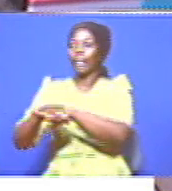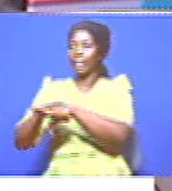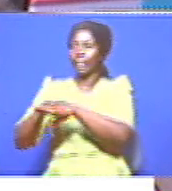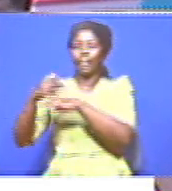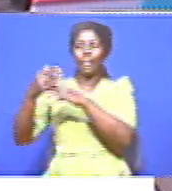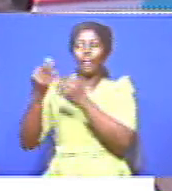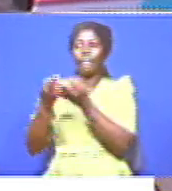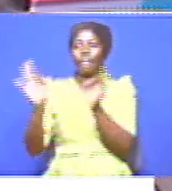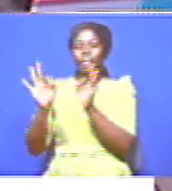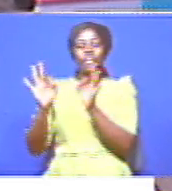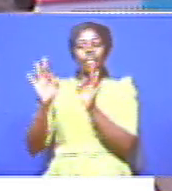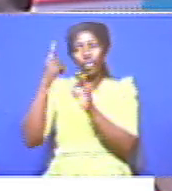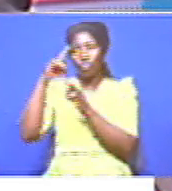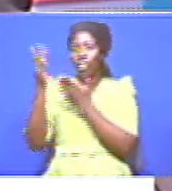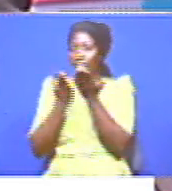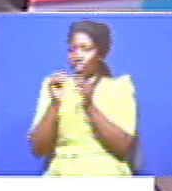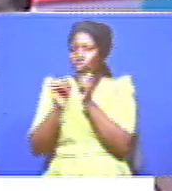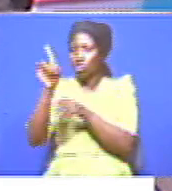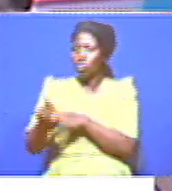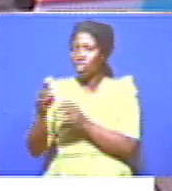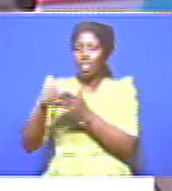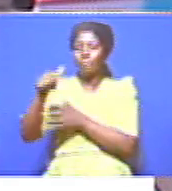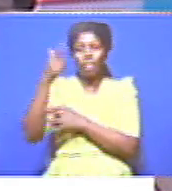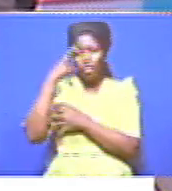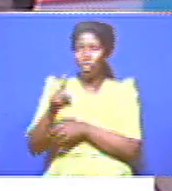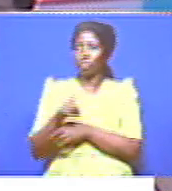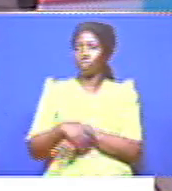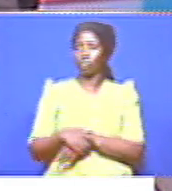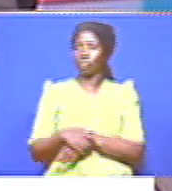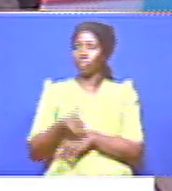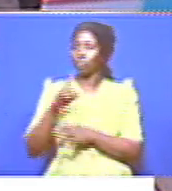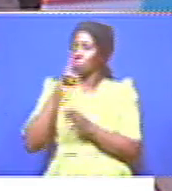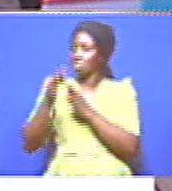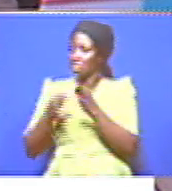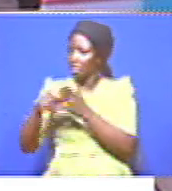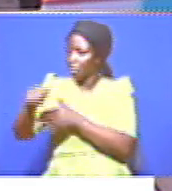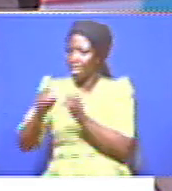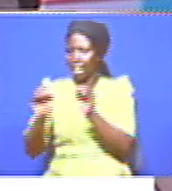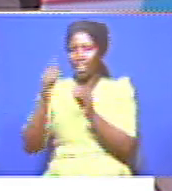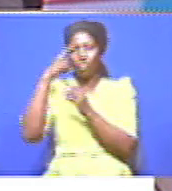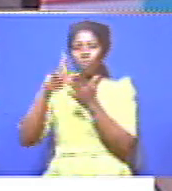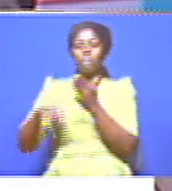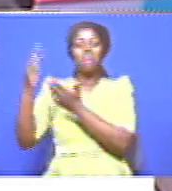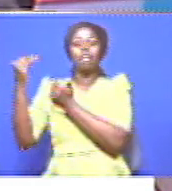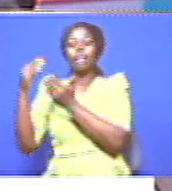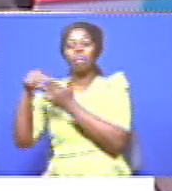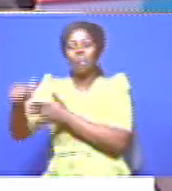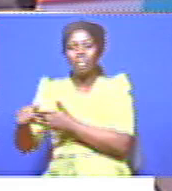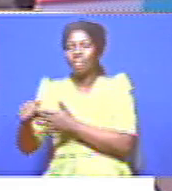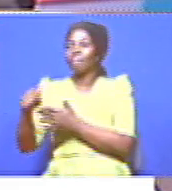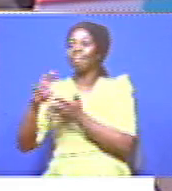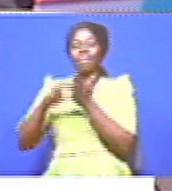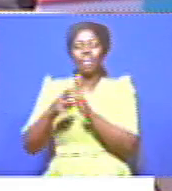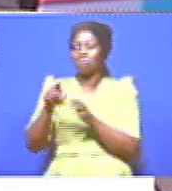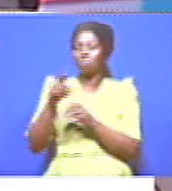you are supposed to pay for. Because yeah. we need revenue. Mm-hmm. And if we don't pay for what we expected to pay, mm-hmm. then we are not really aware of what we are